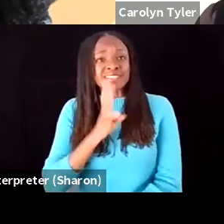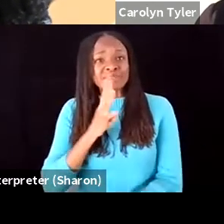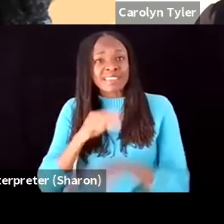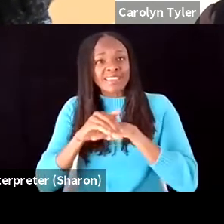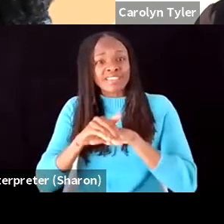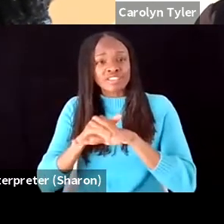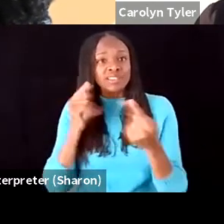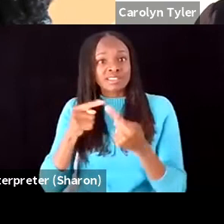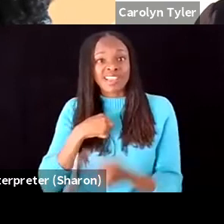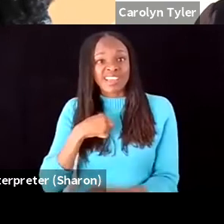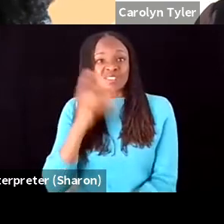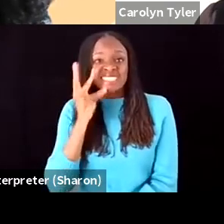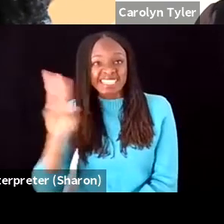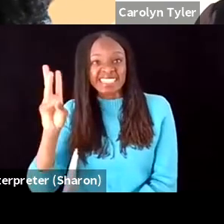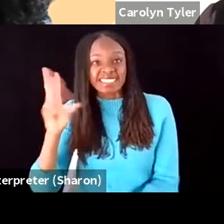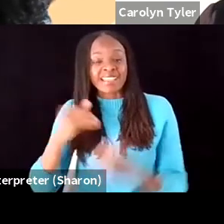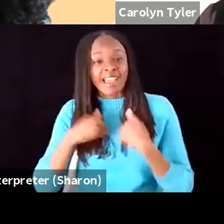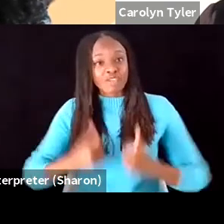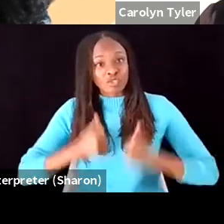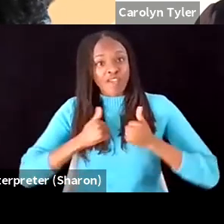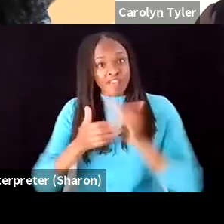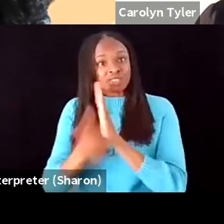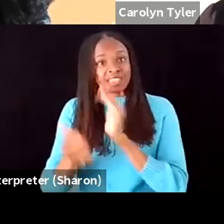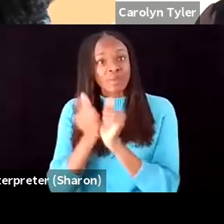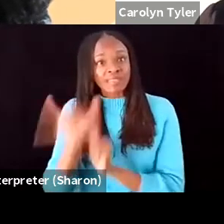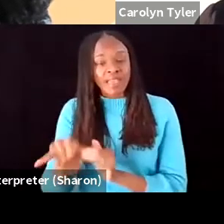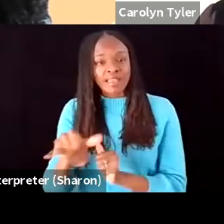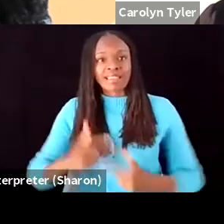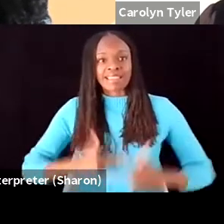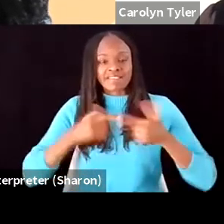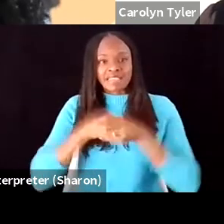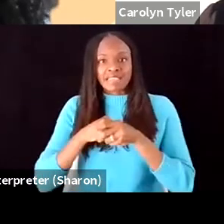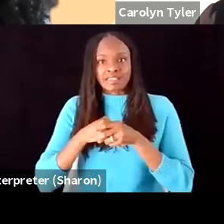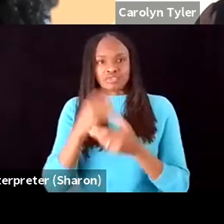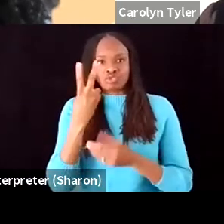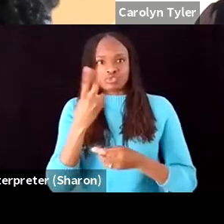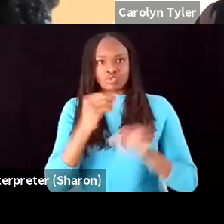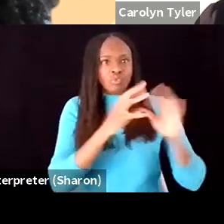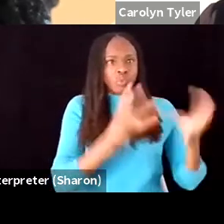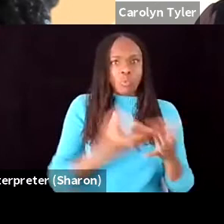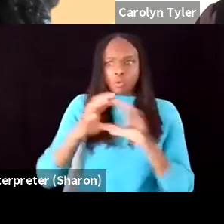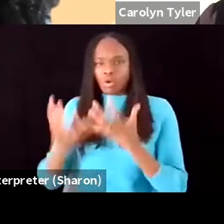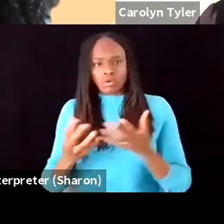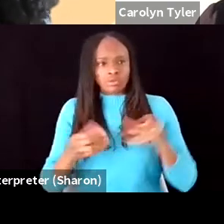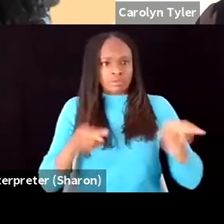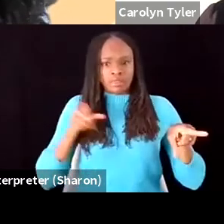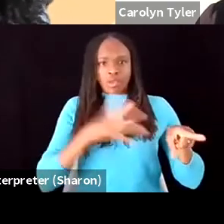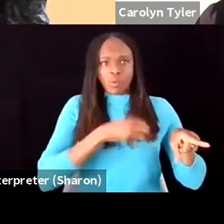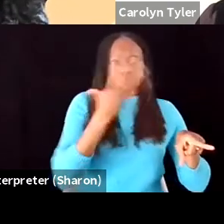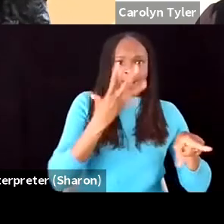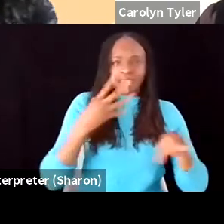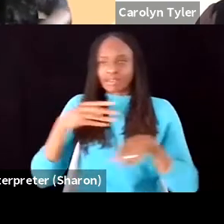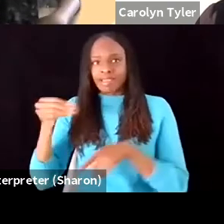there's a survival skill with that. And living in the duality of white and quote minority, which we're now getting away